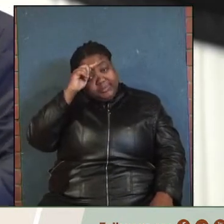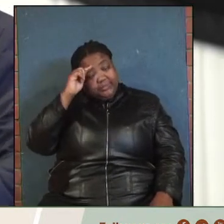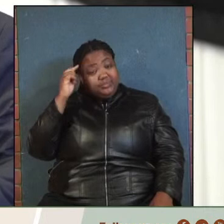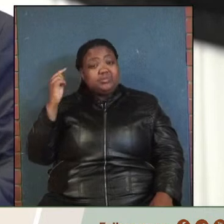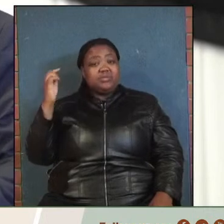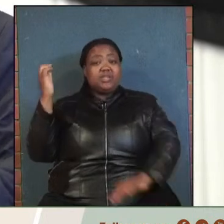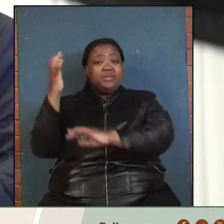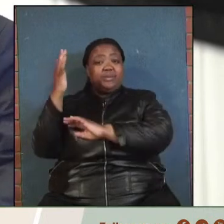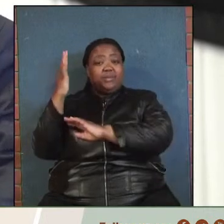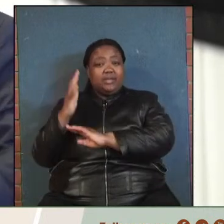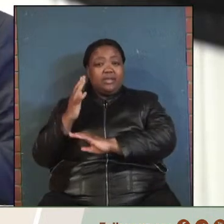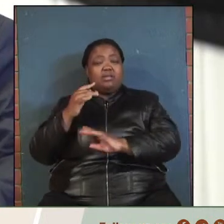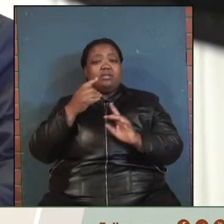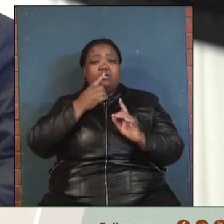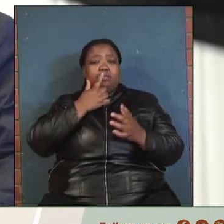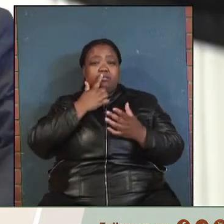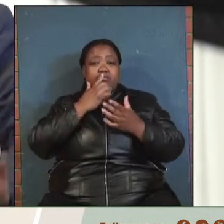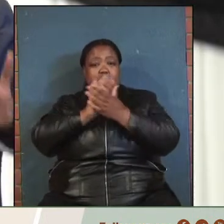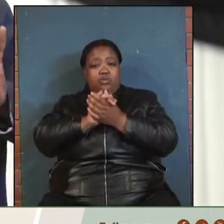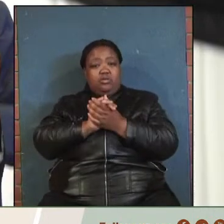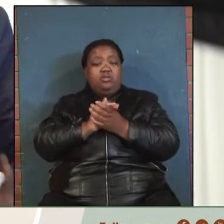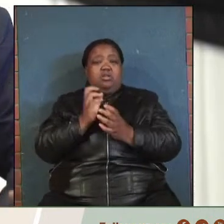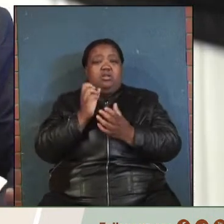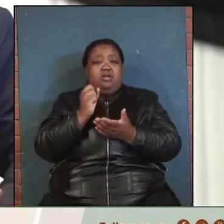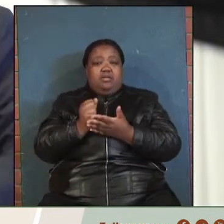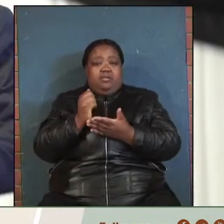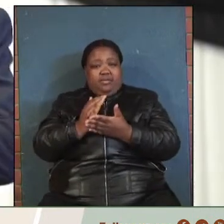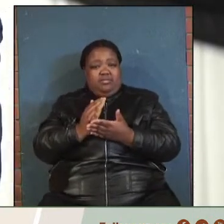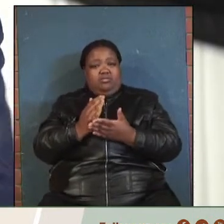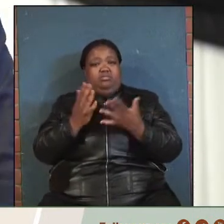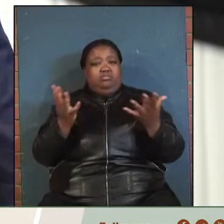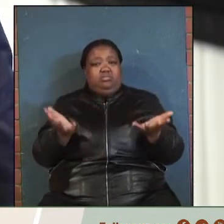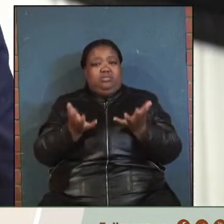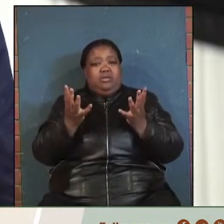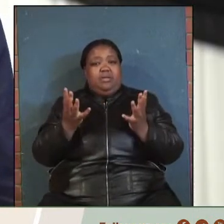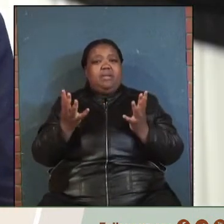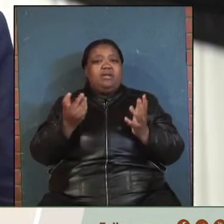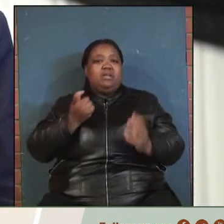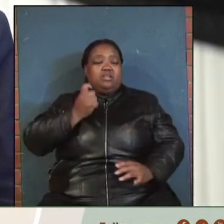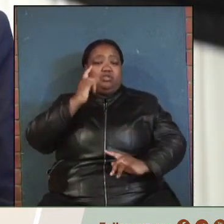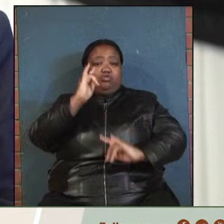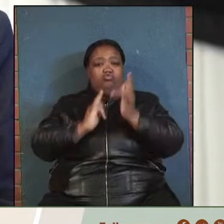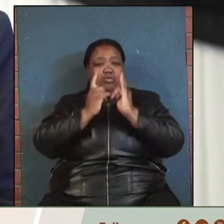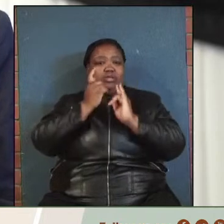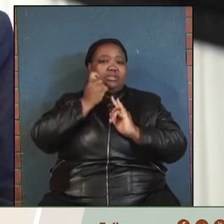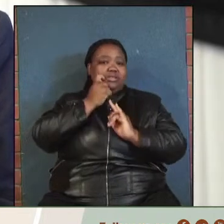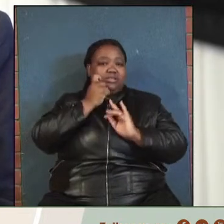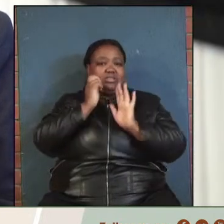sure that you also become the ambassador of the metro.